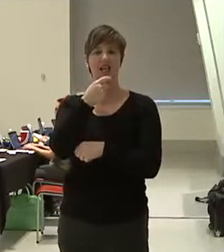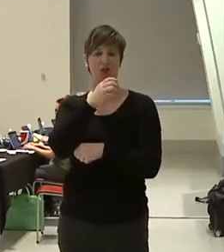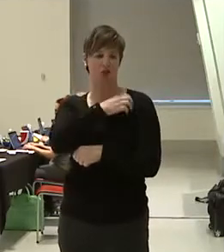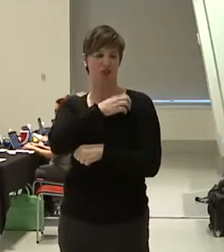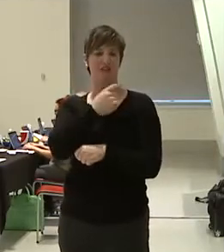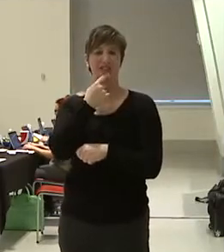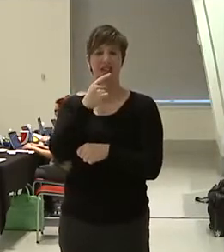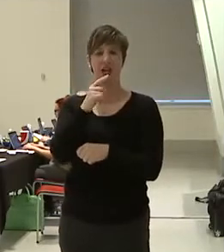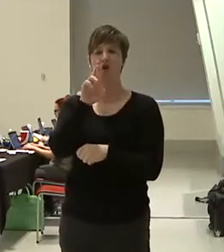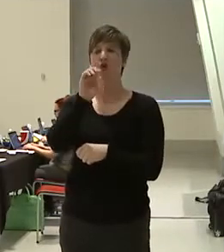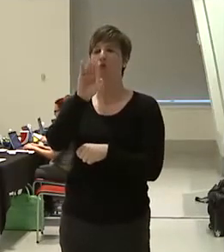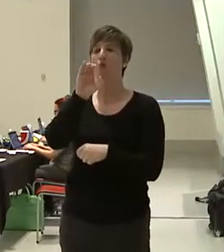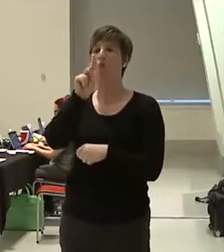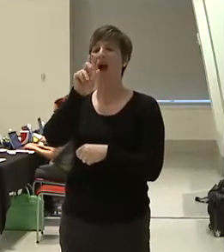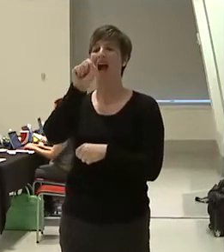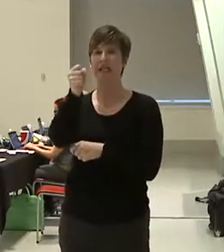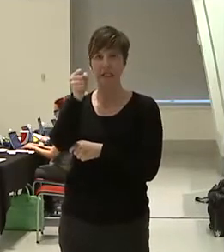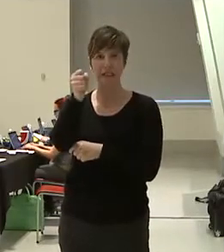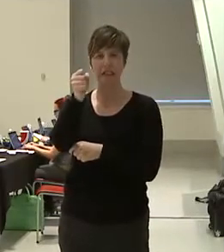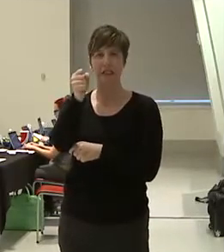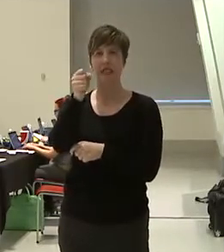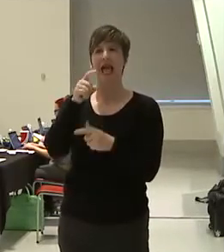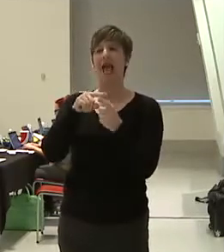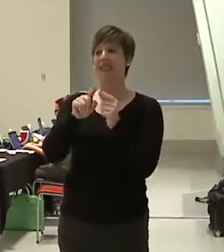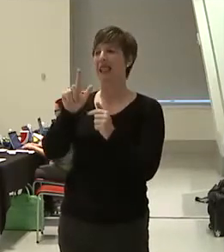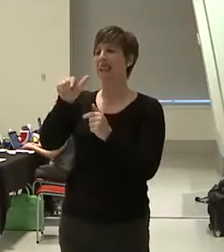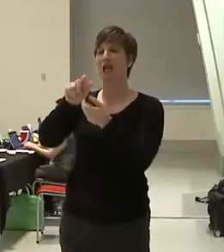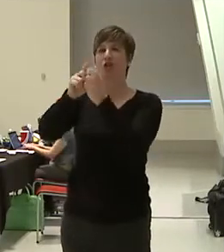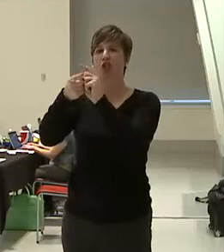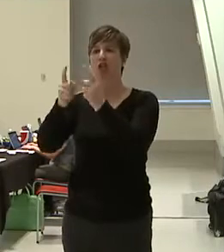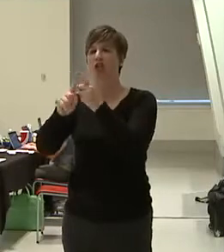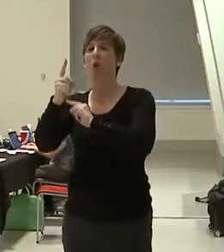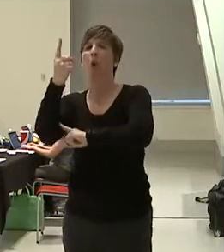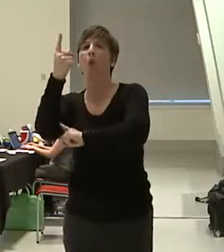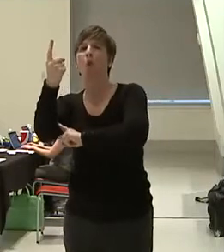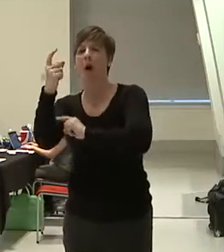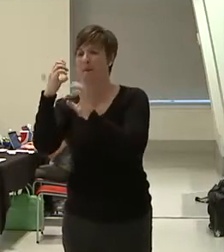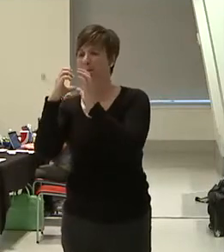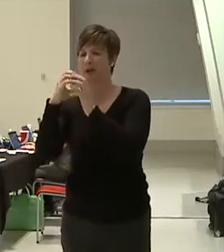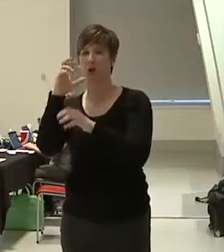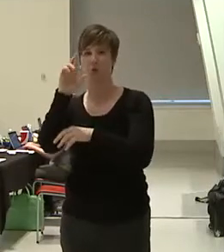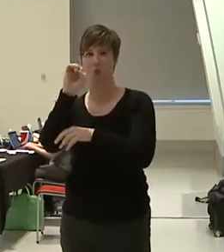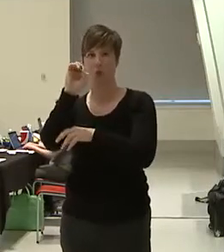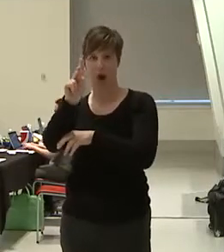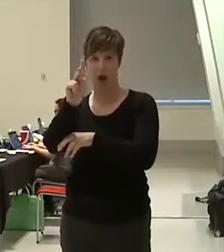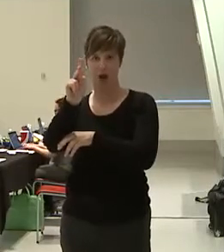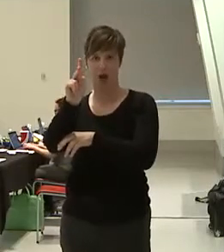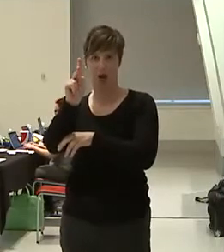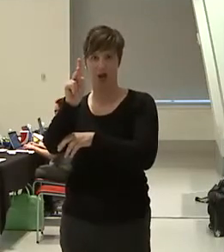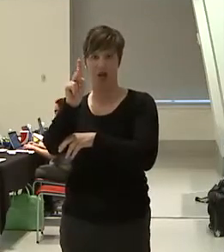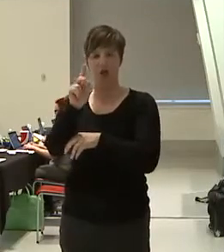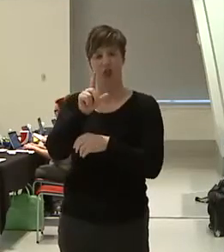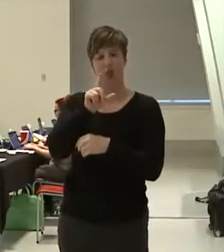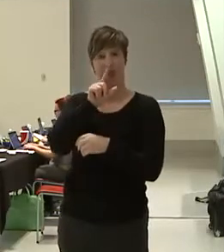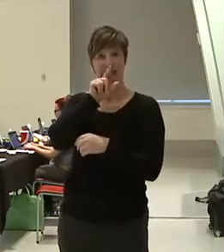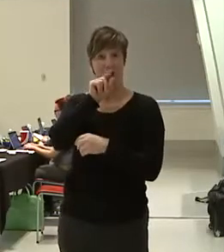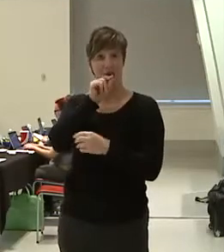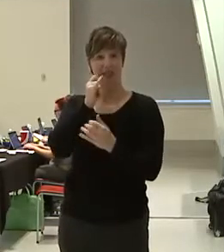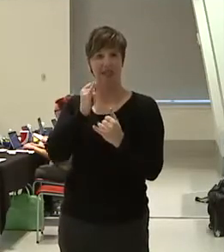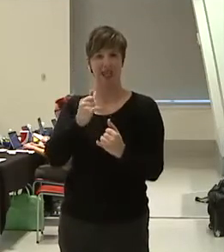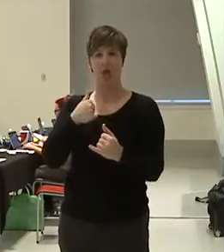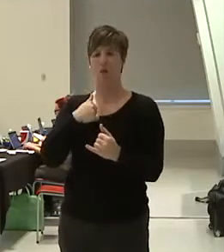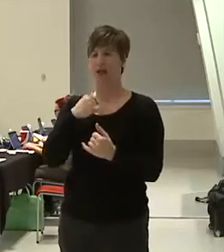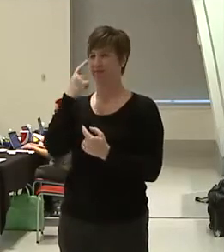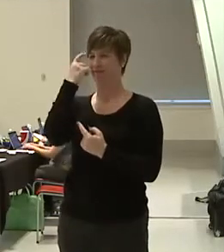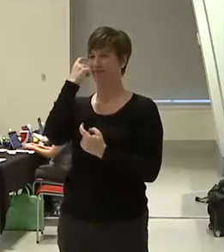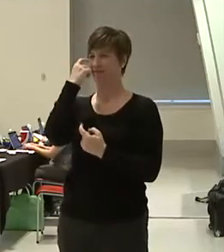like plural. And then later he's like, it was just one baseball-sized rock. So when he tweets now, we question all of